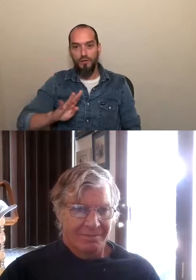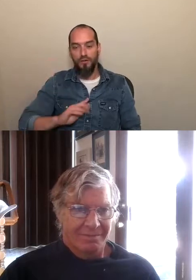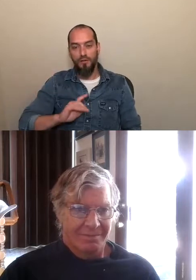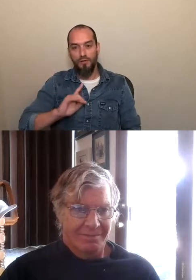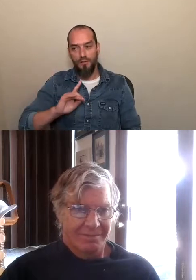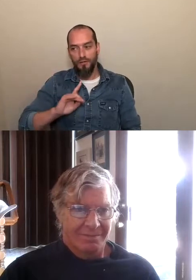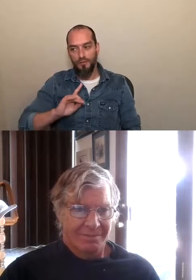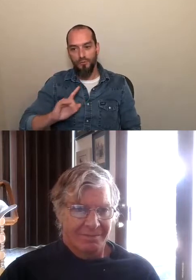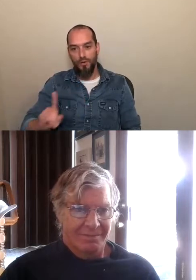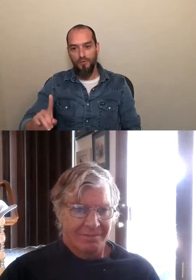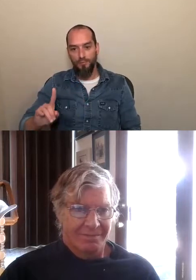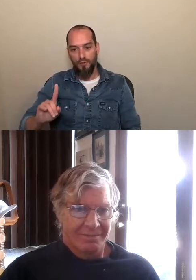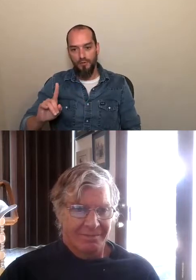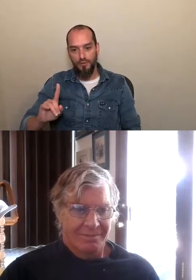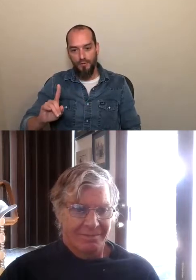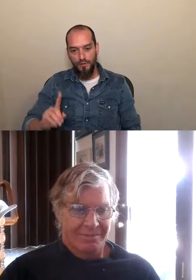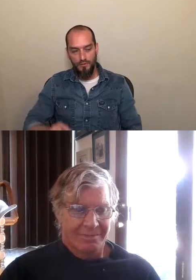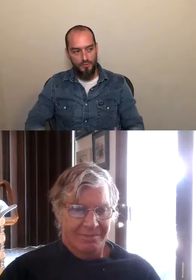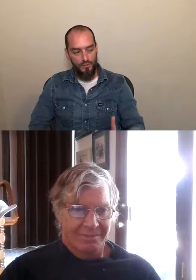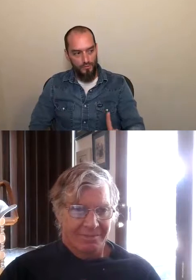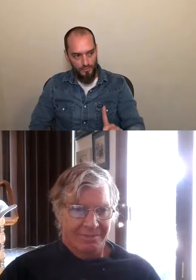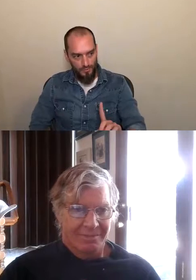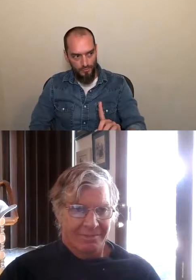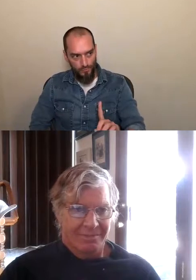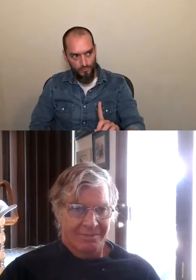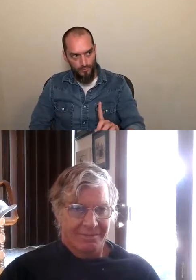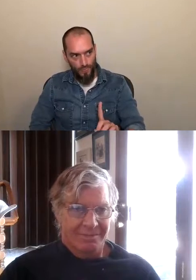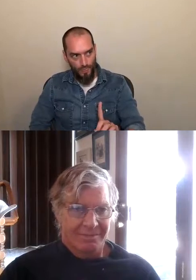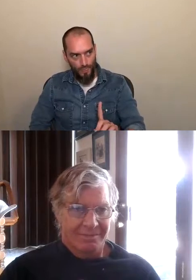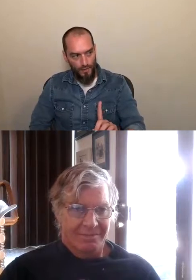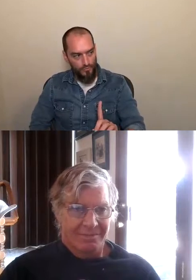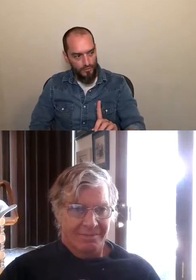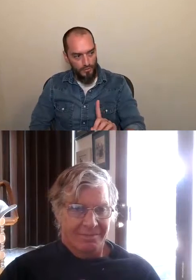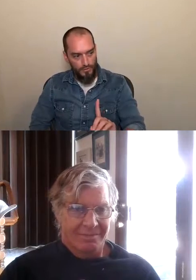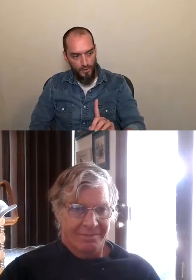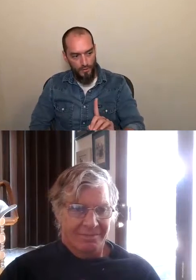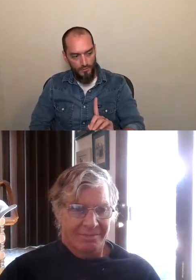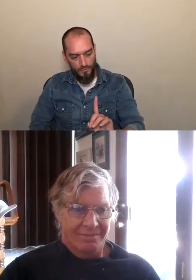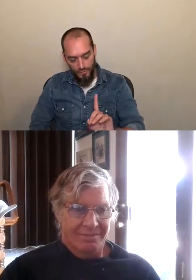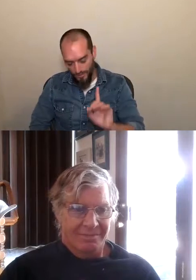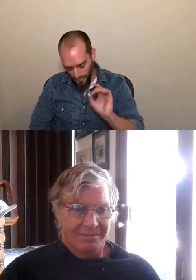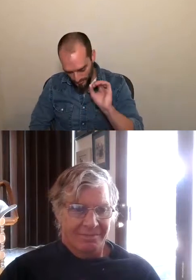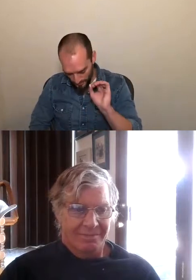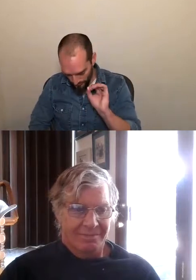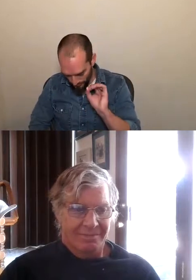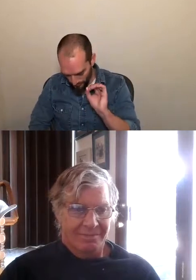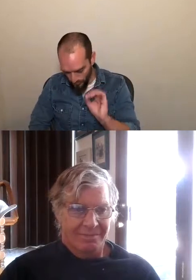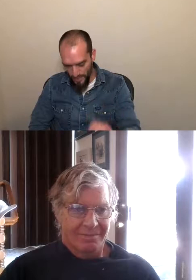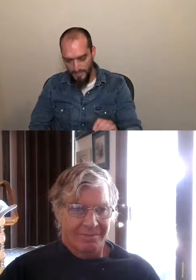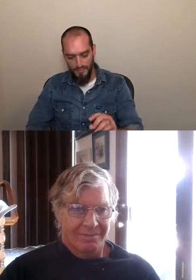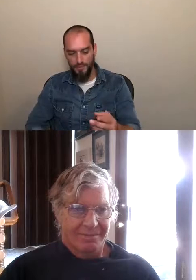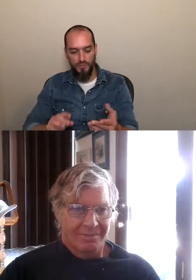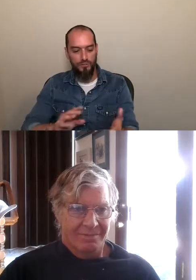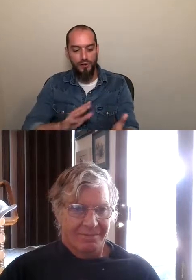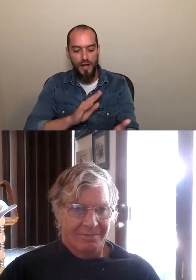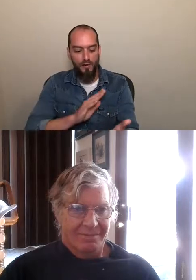water is water vapor. So if you're driving yourself